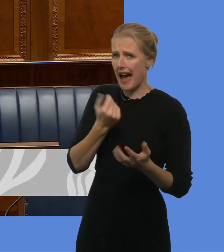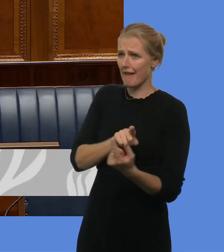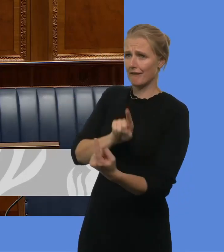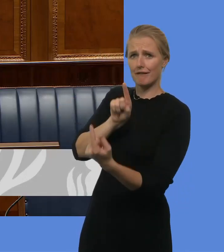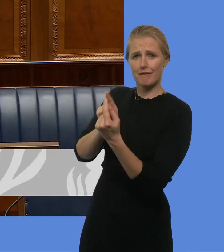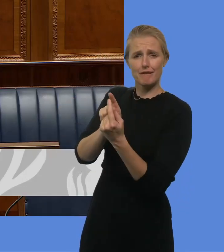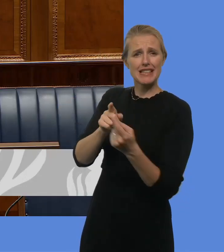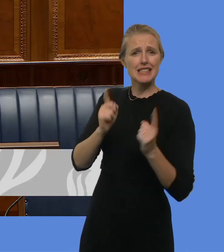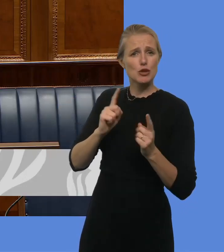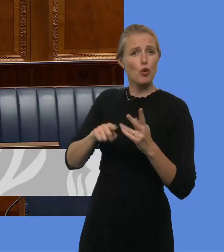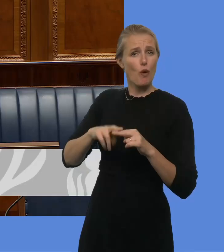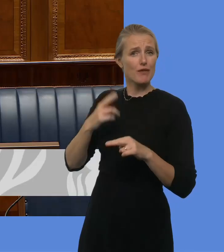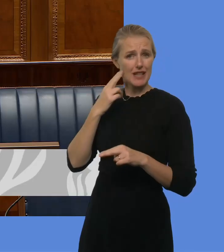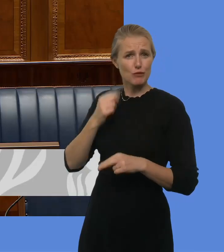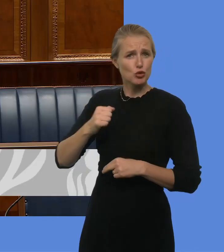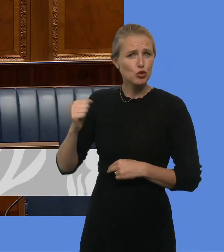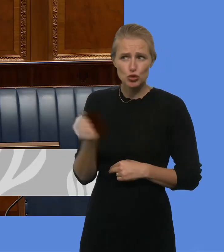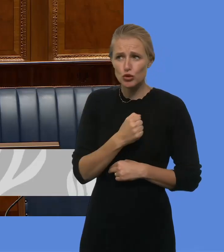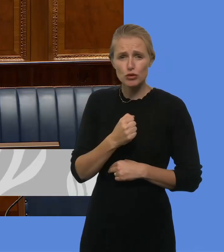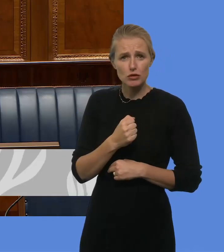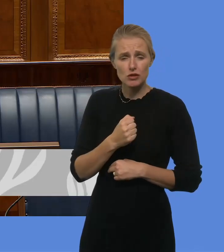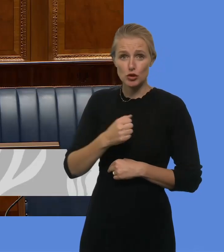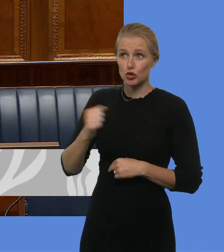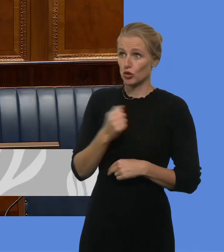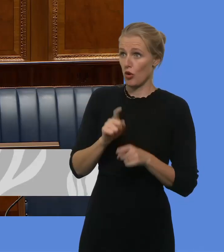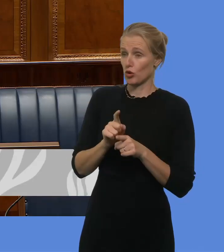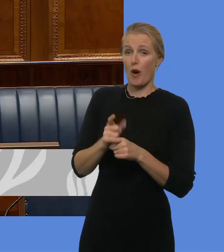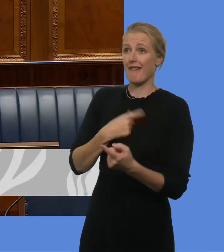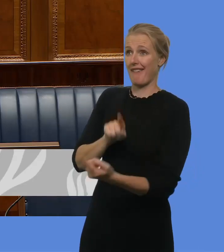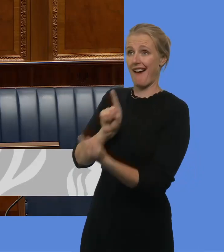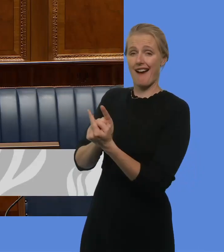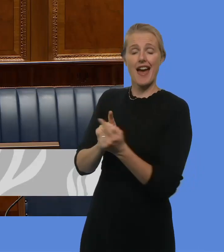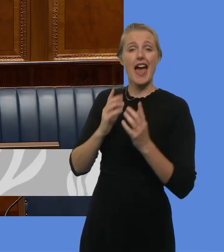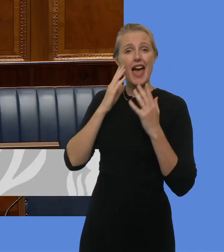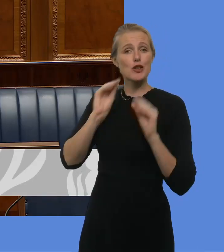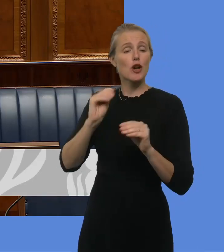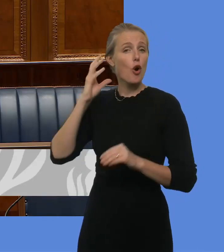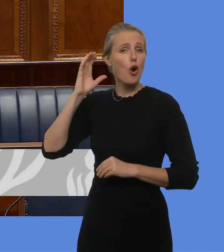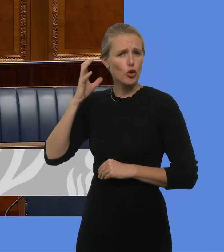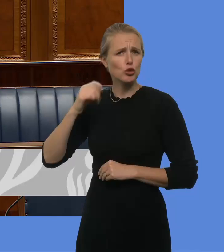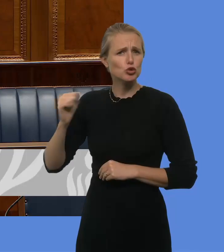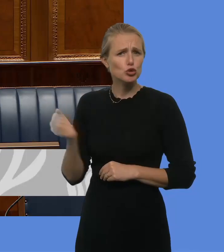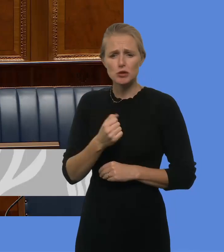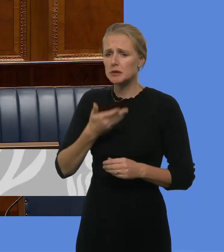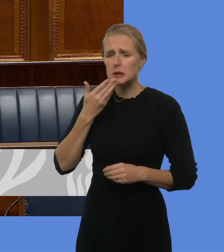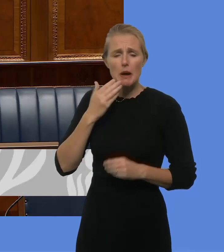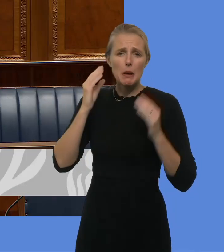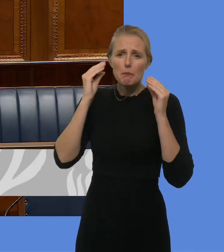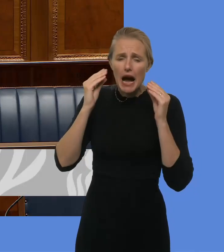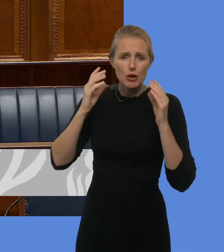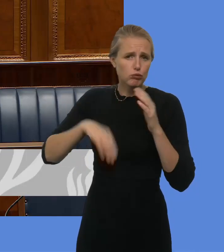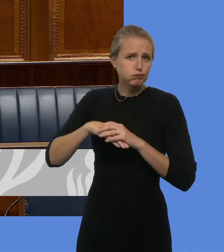been reflected on already, and should also have access to an educational audiologist, regardless of their level of deafness,